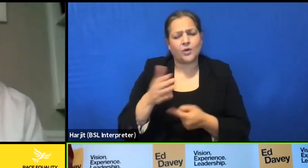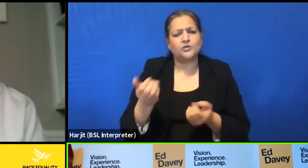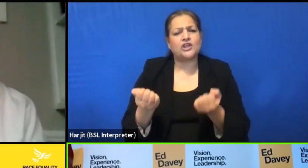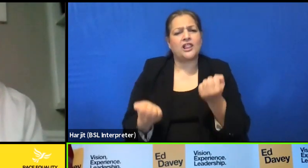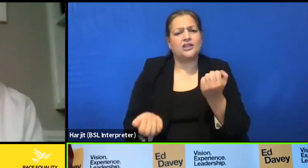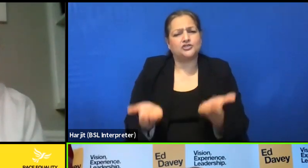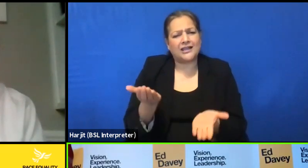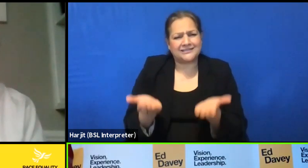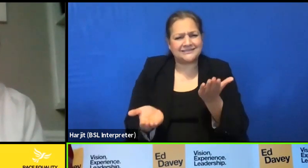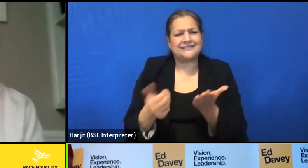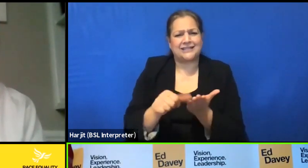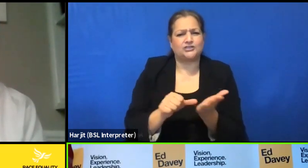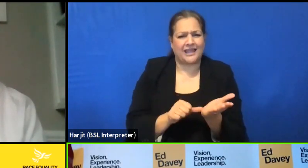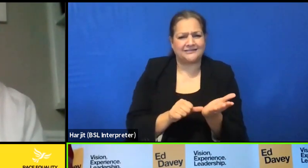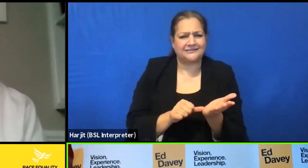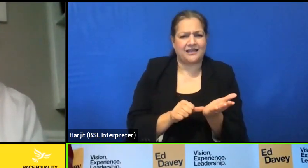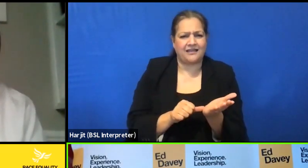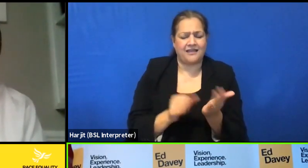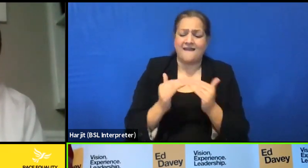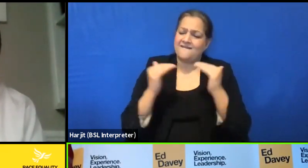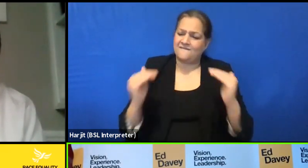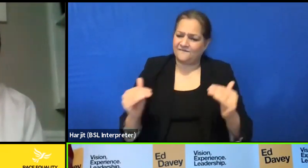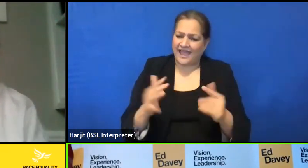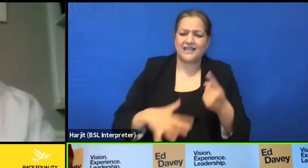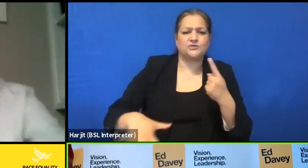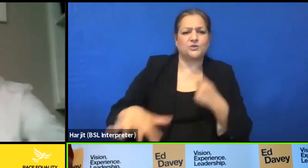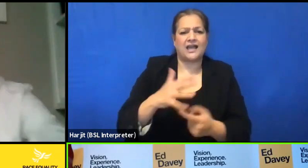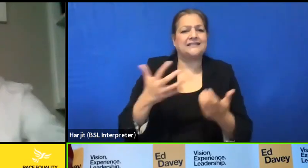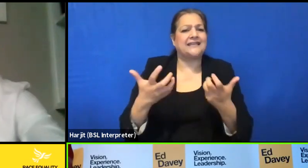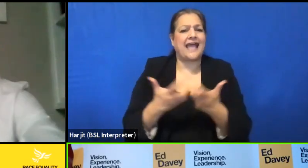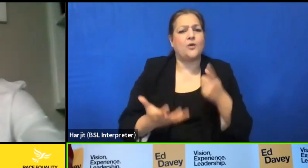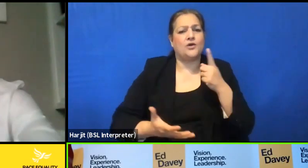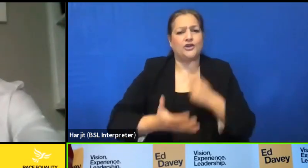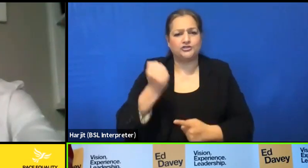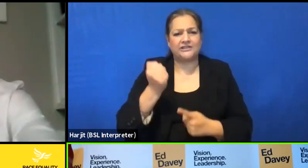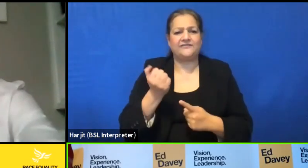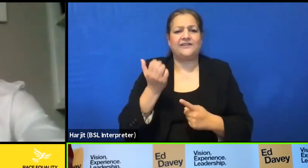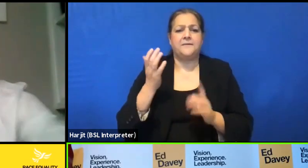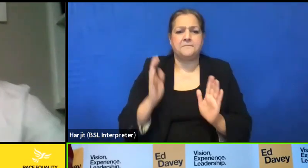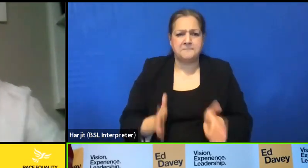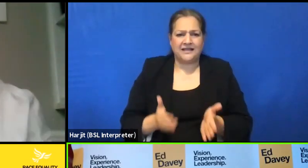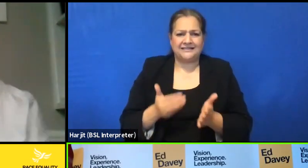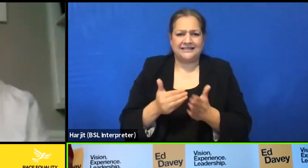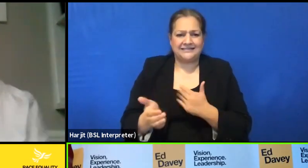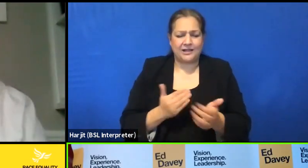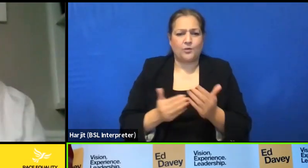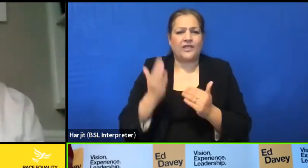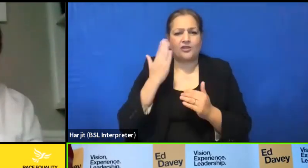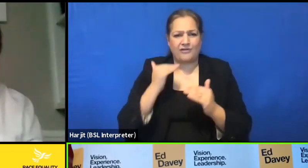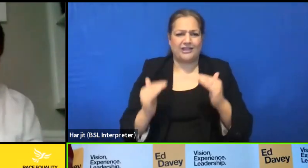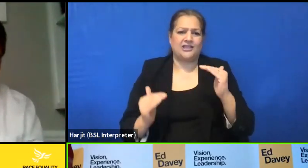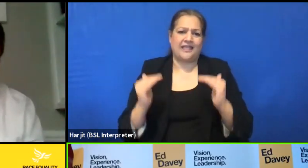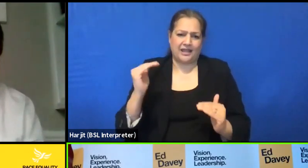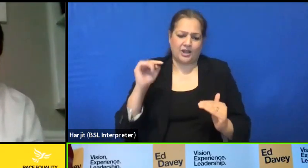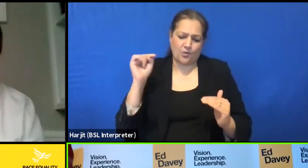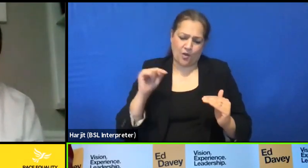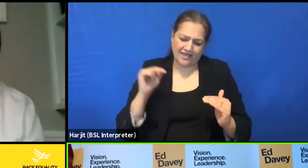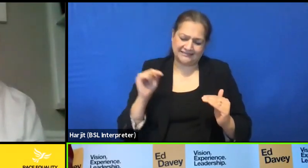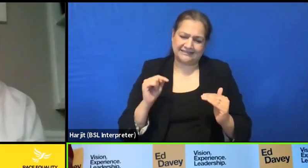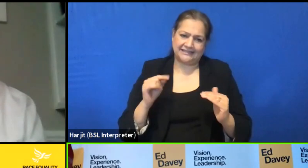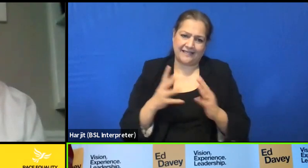a fairer society. You can't have a fairer society unless you deal with that racial inequality and that racial wealth